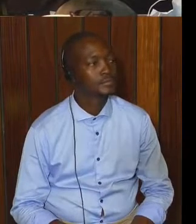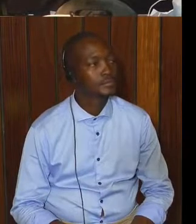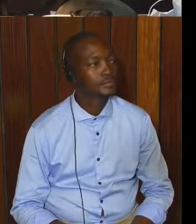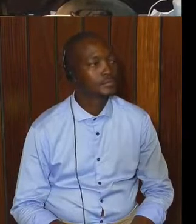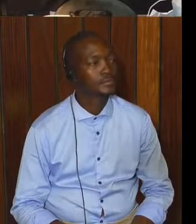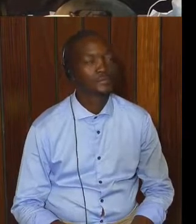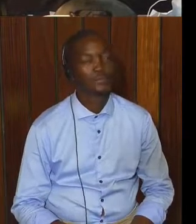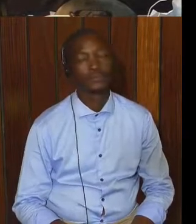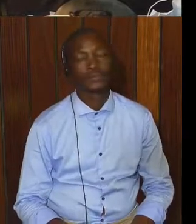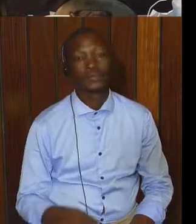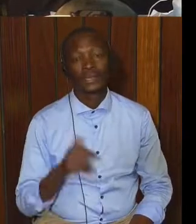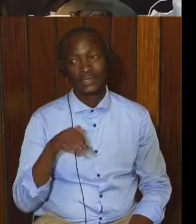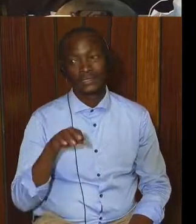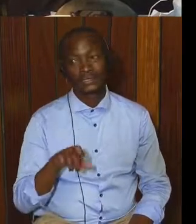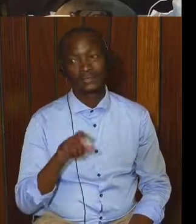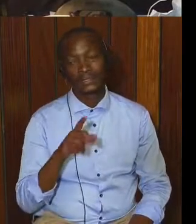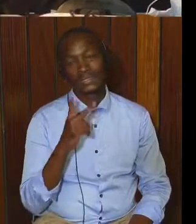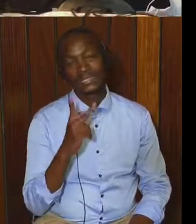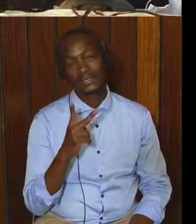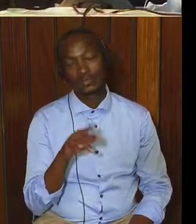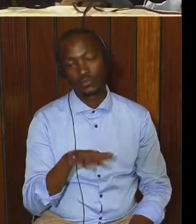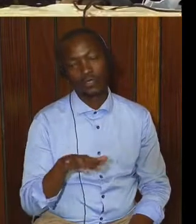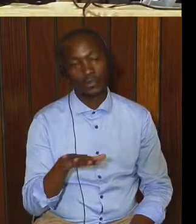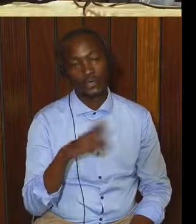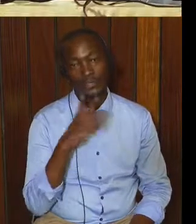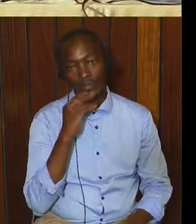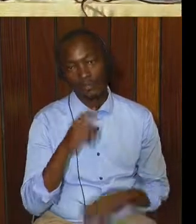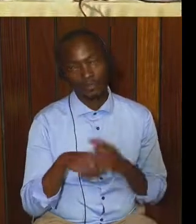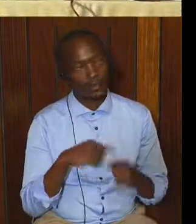That's the two areas that you have raised, Chair.